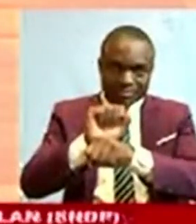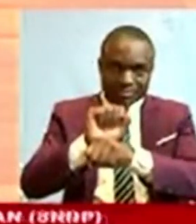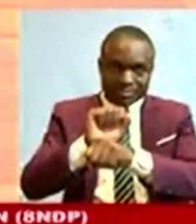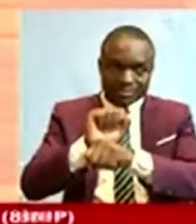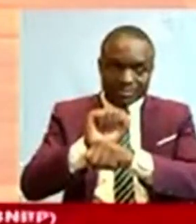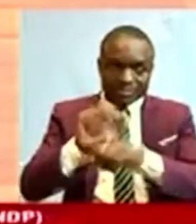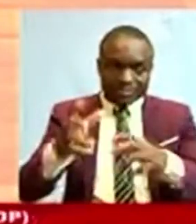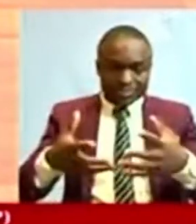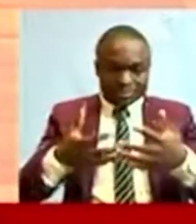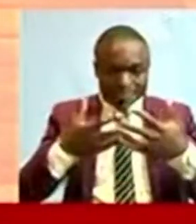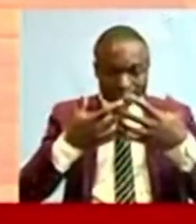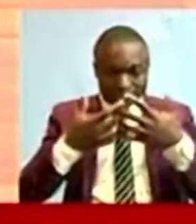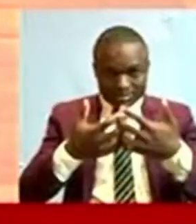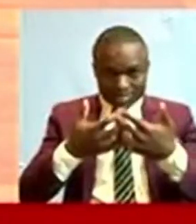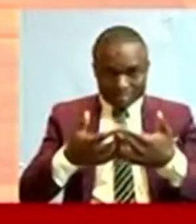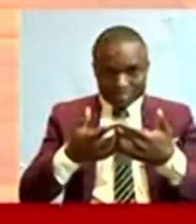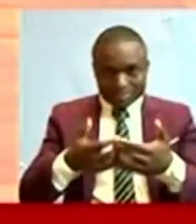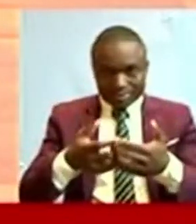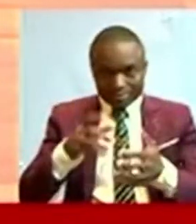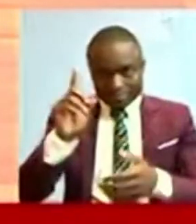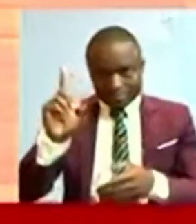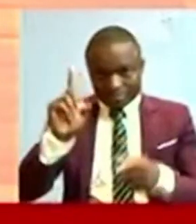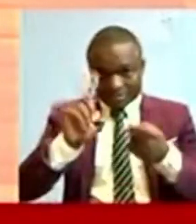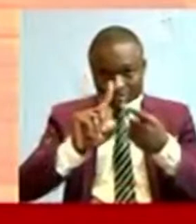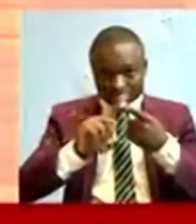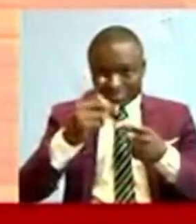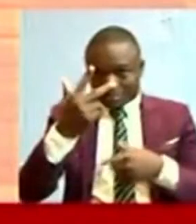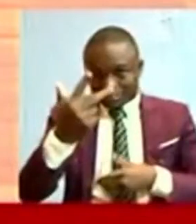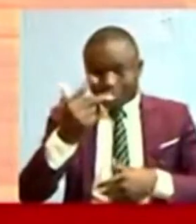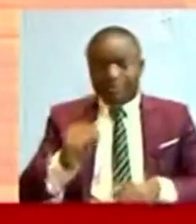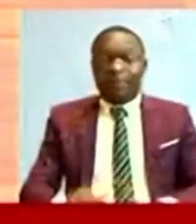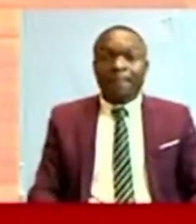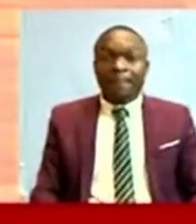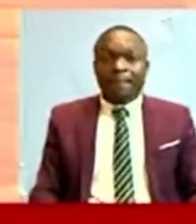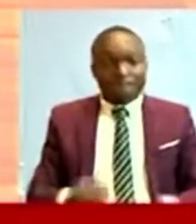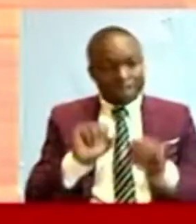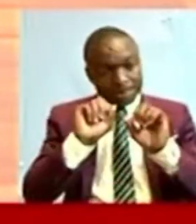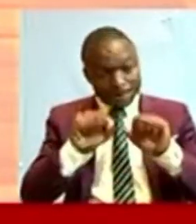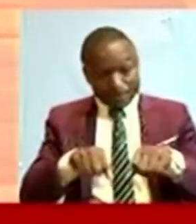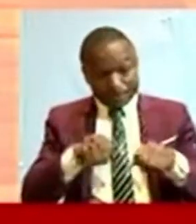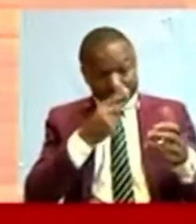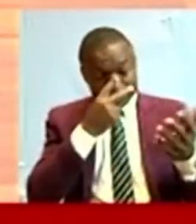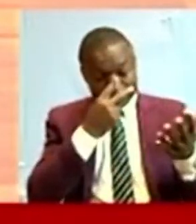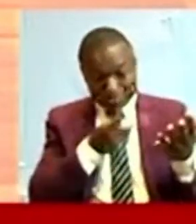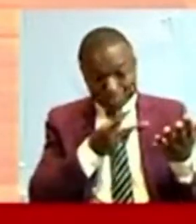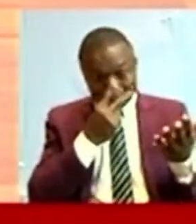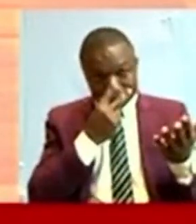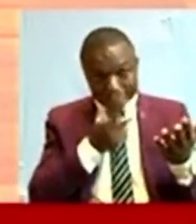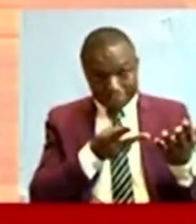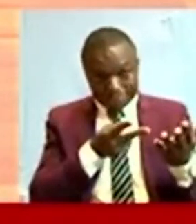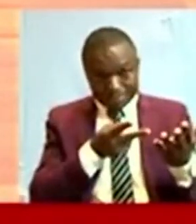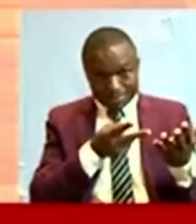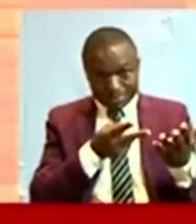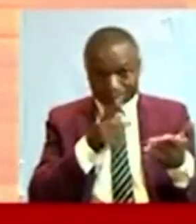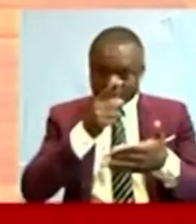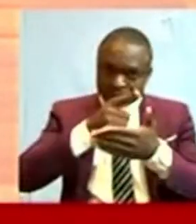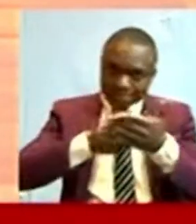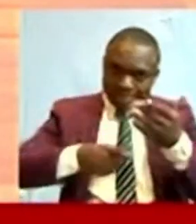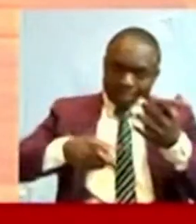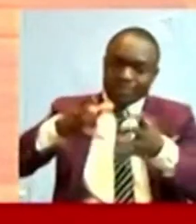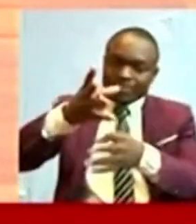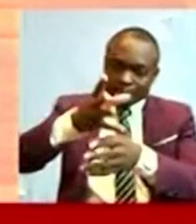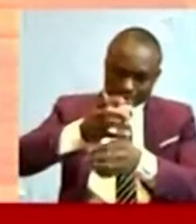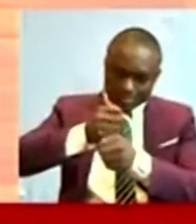equipment, which is 1, 2, 3, and I can see that what was achieved